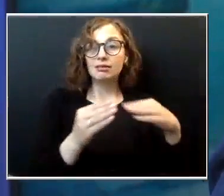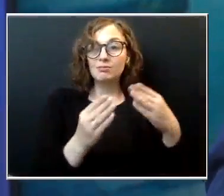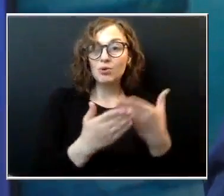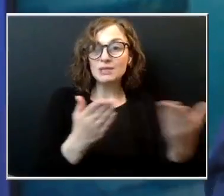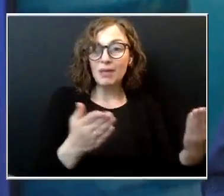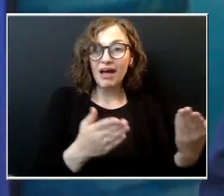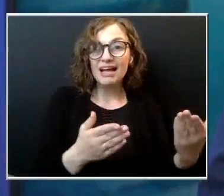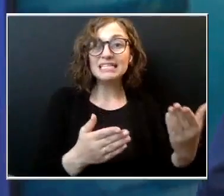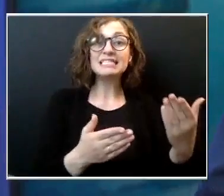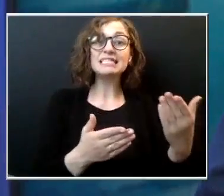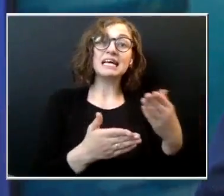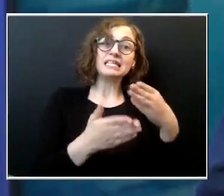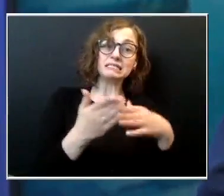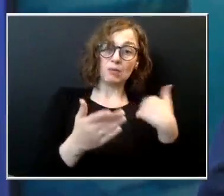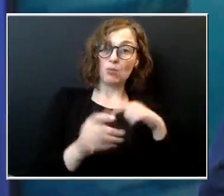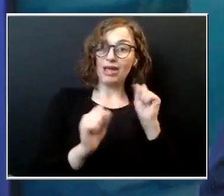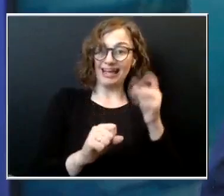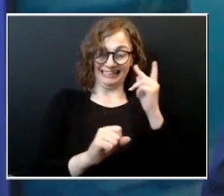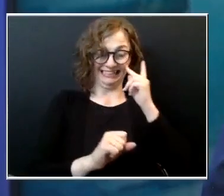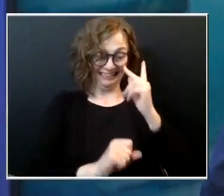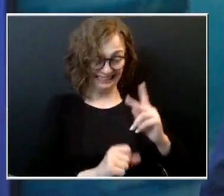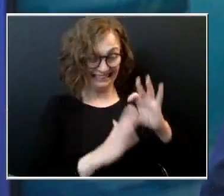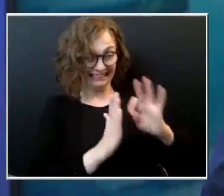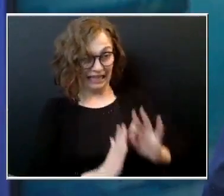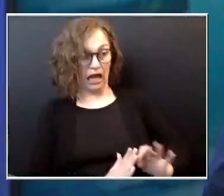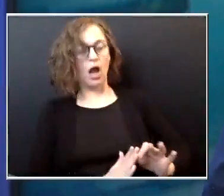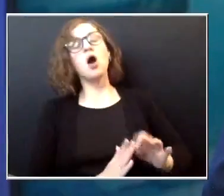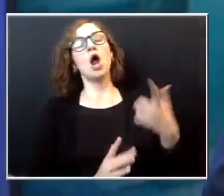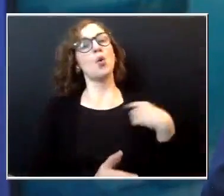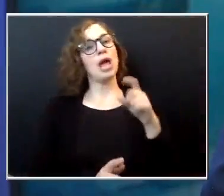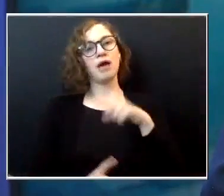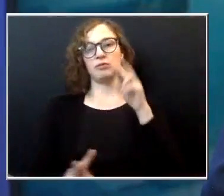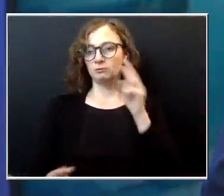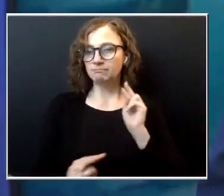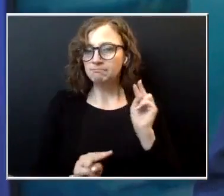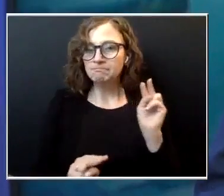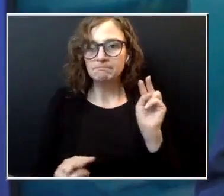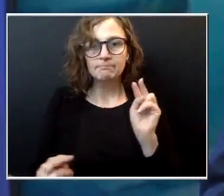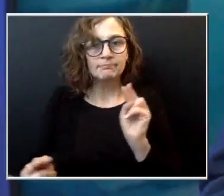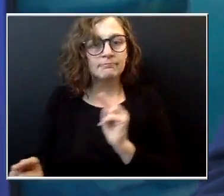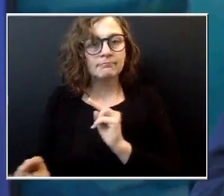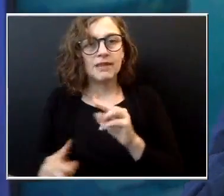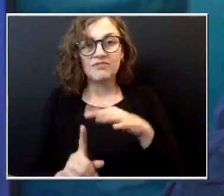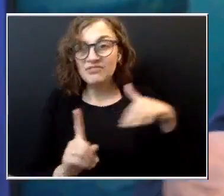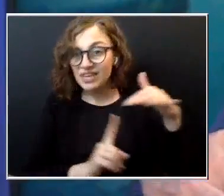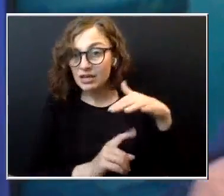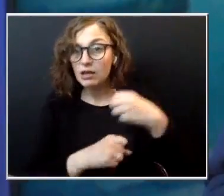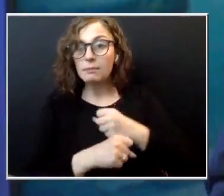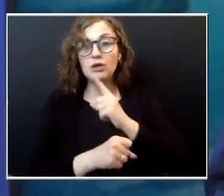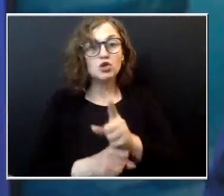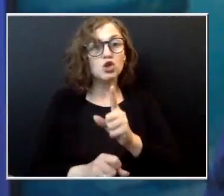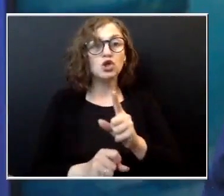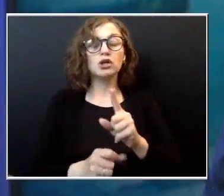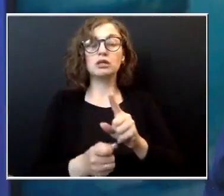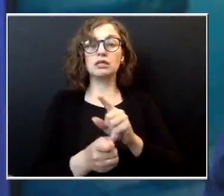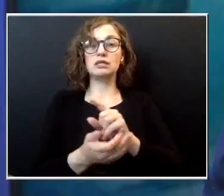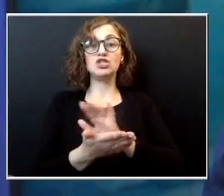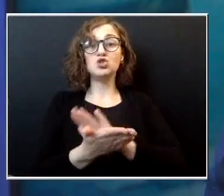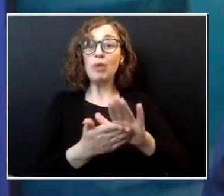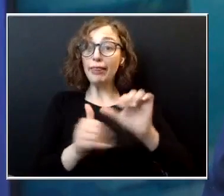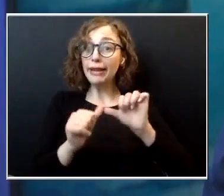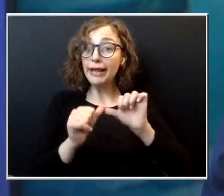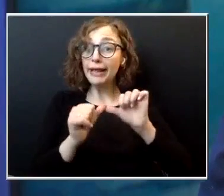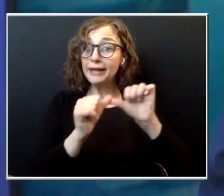are not, and we have to be attentive to that field. We have to watch, to make sure there's no breaks in sterility, and then service, everybody at the field. So that's